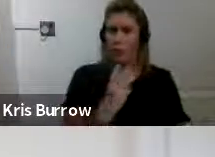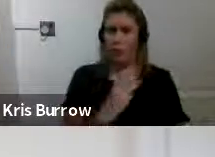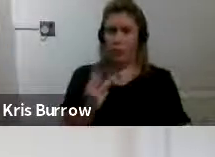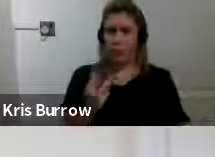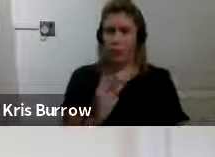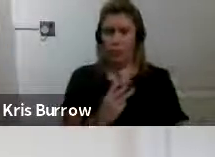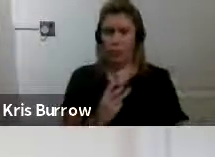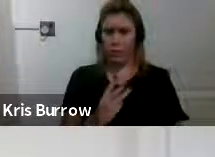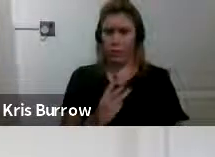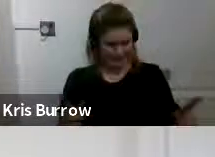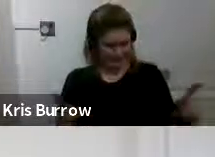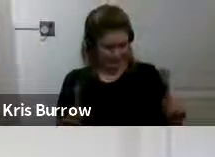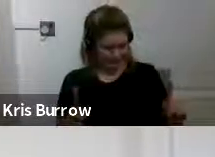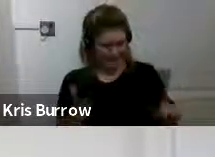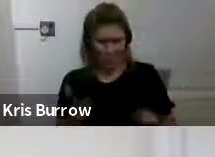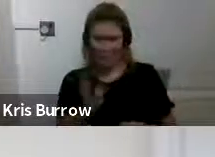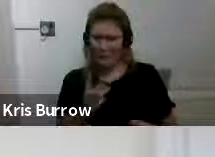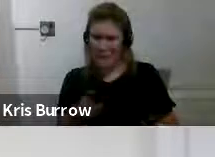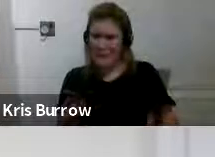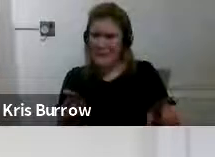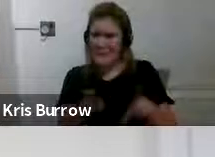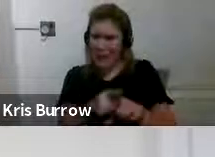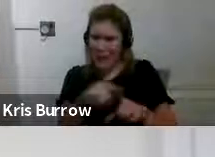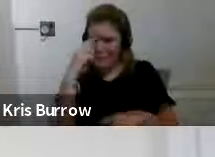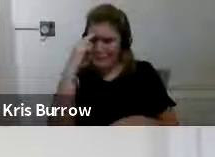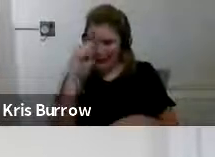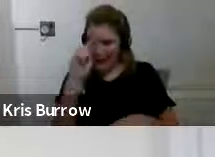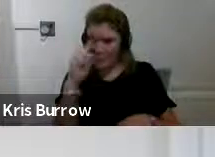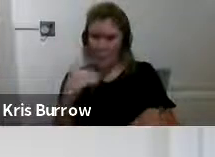What a coincidence.